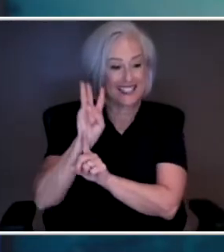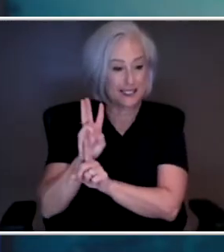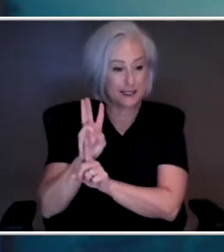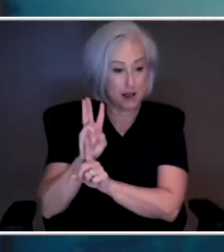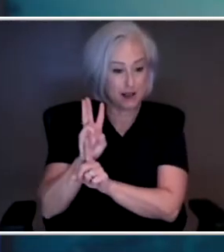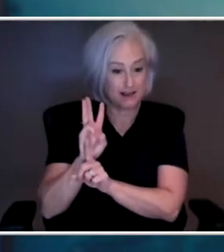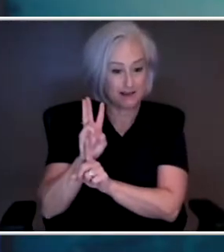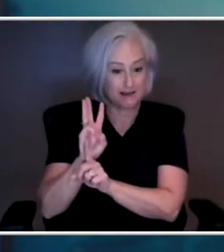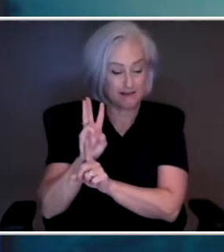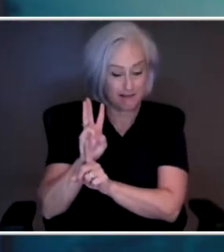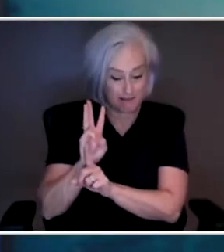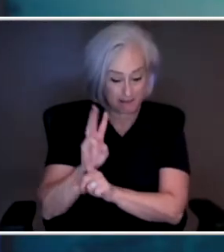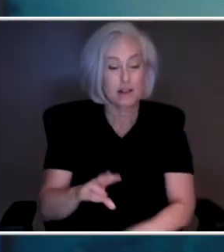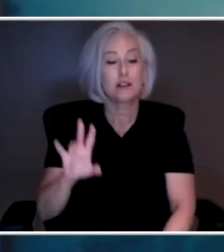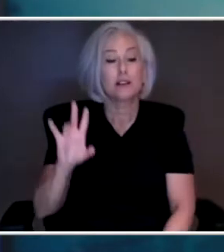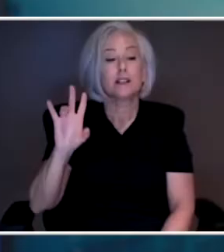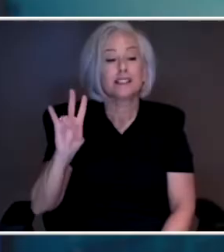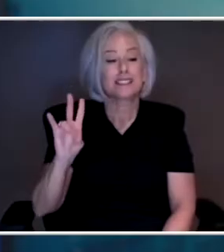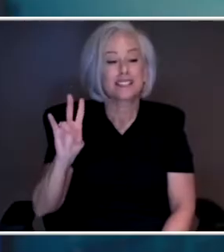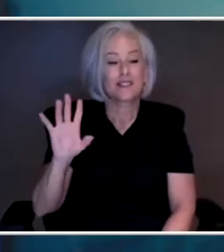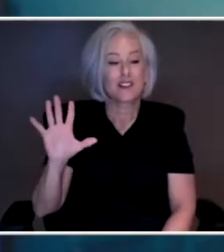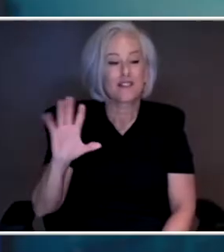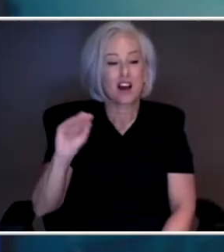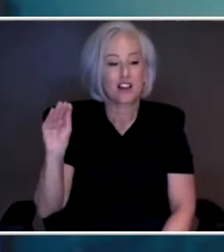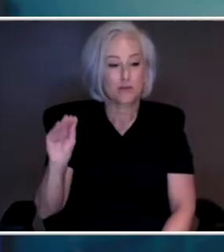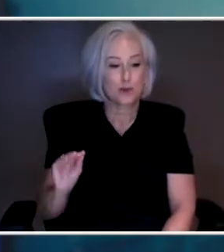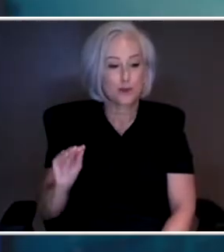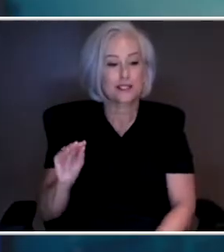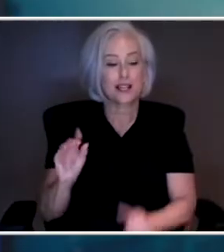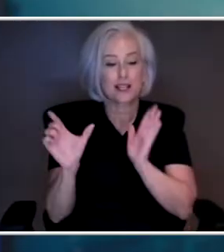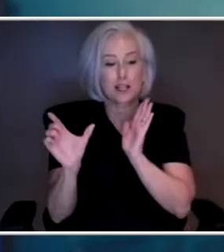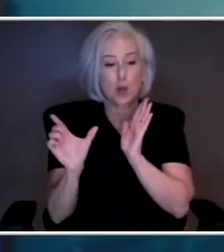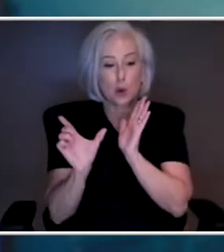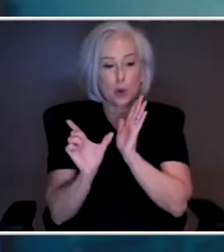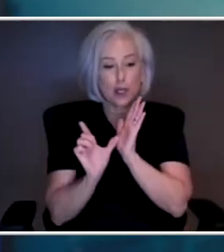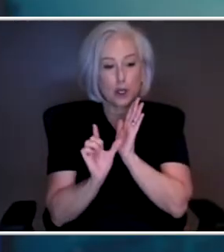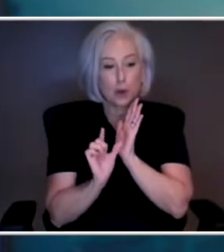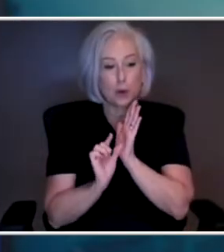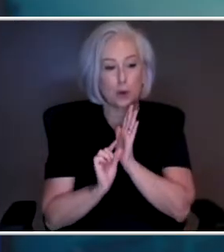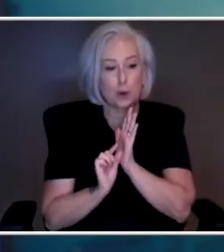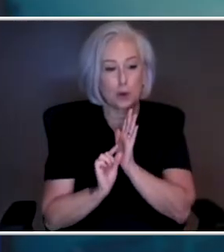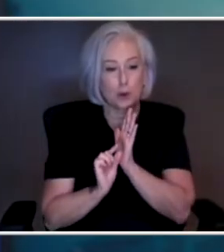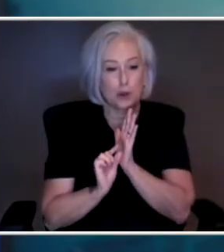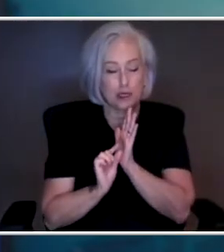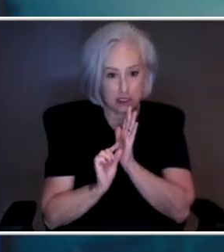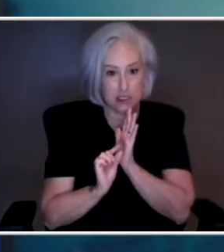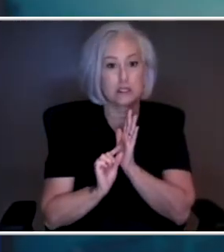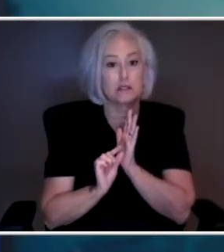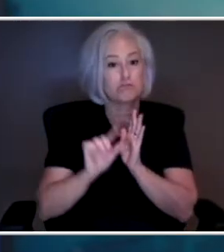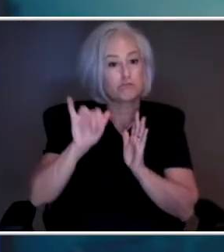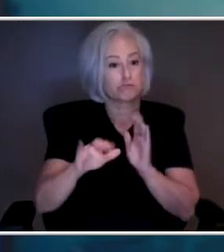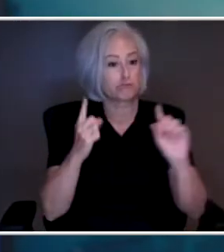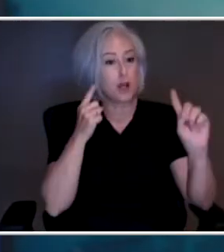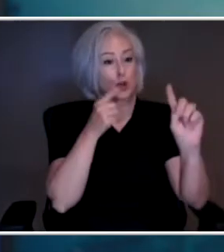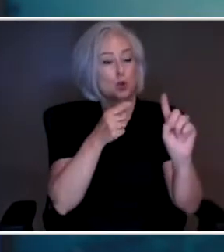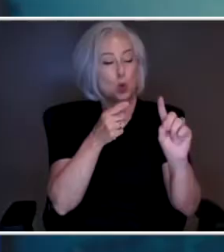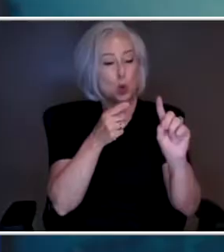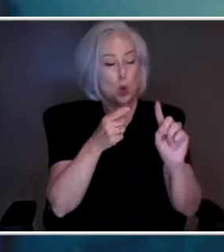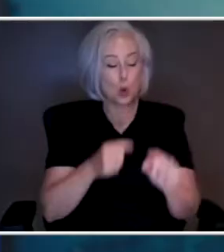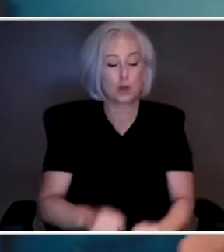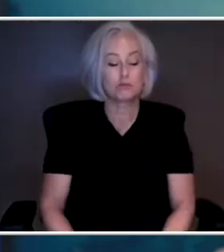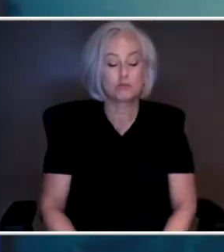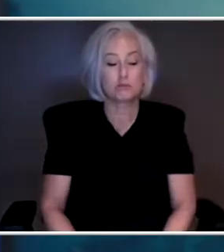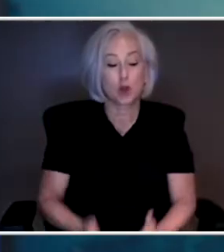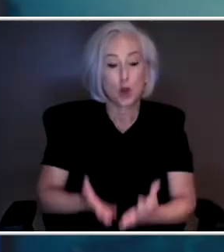got a 75% volume reduction at 6 months, which is right sort of where you want to be. I think even over time it